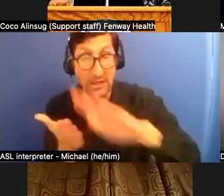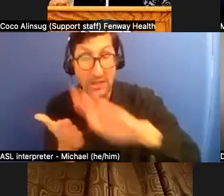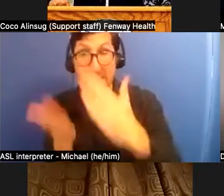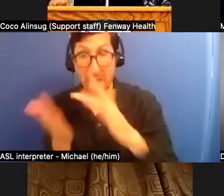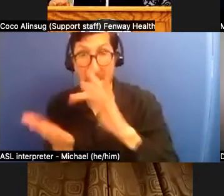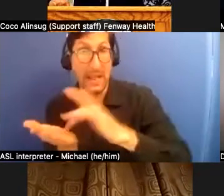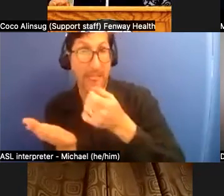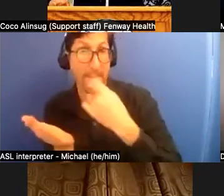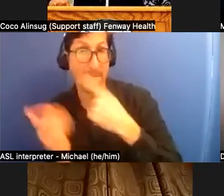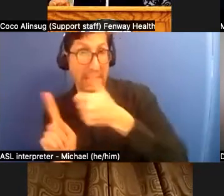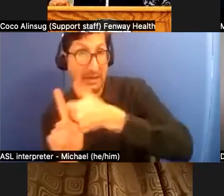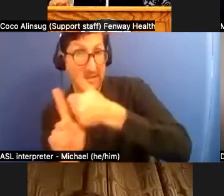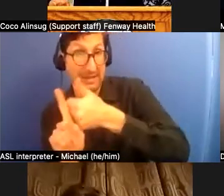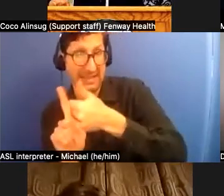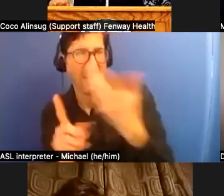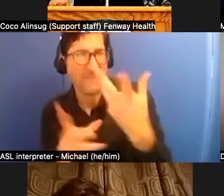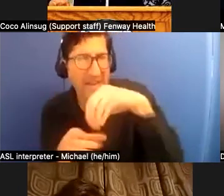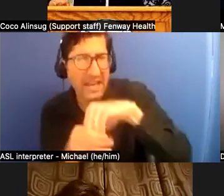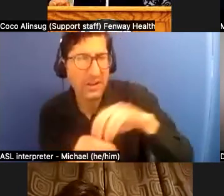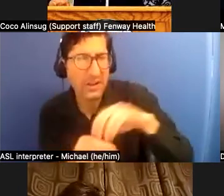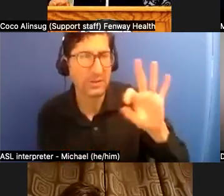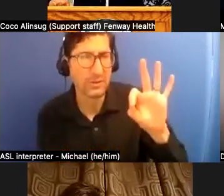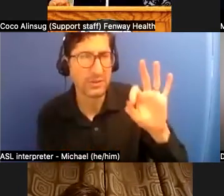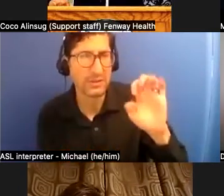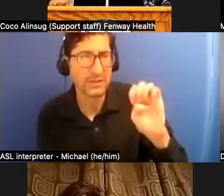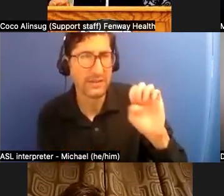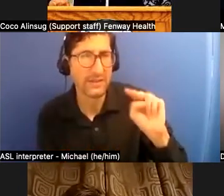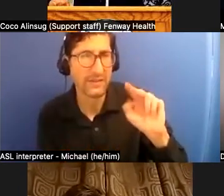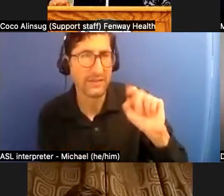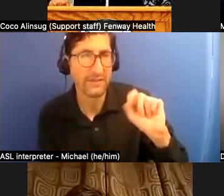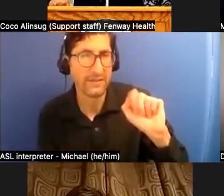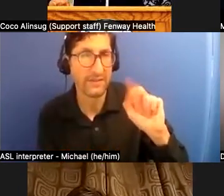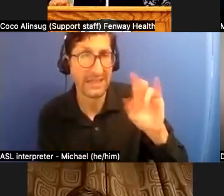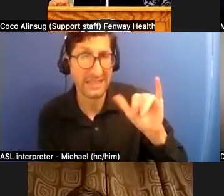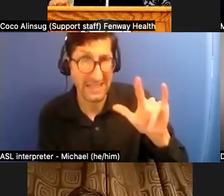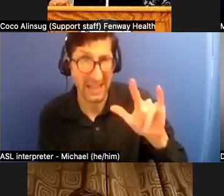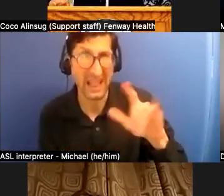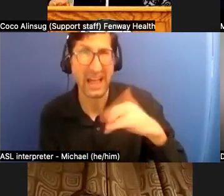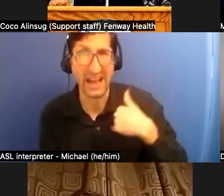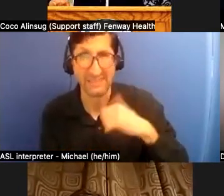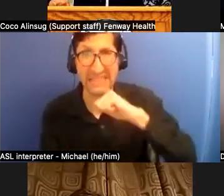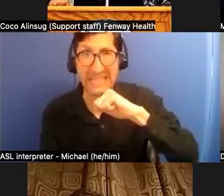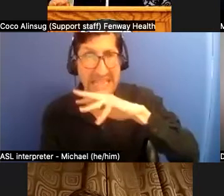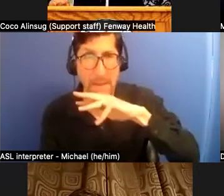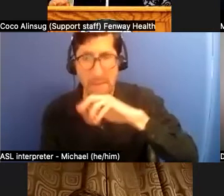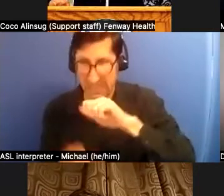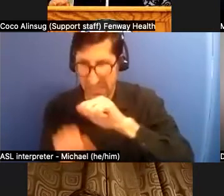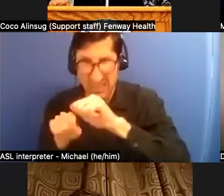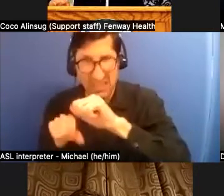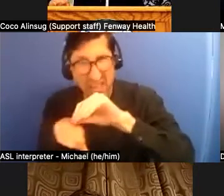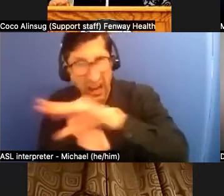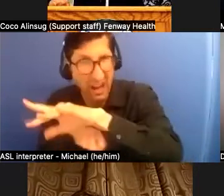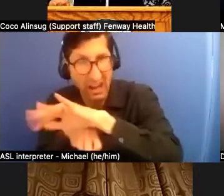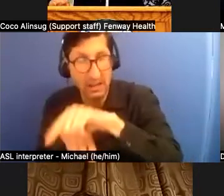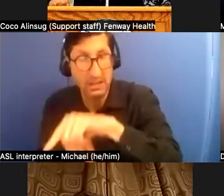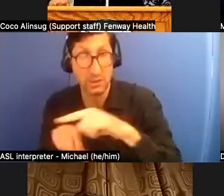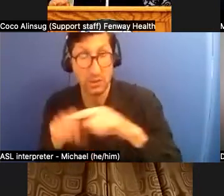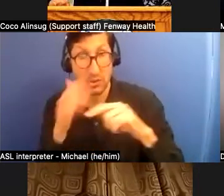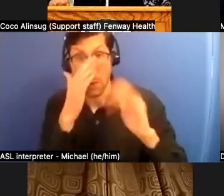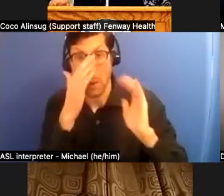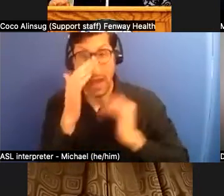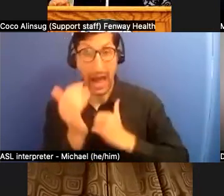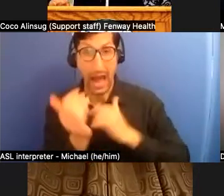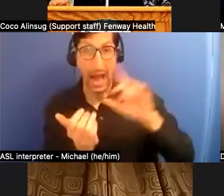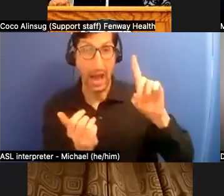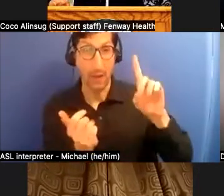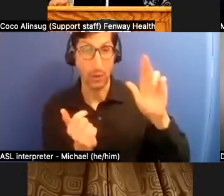and not realize it. And so I think that we need to be really cognizant of the fact that our drug supply has shifted, and that these sites offer